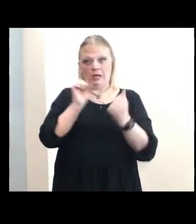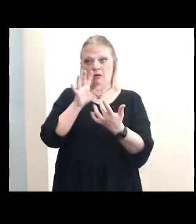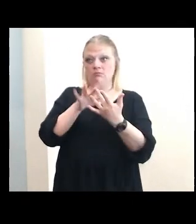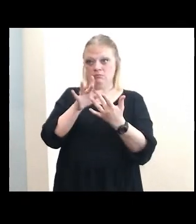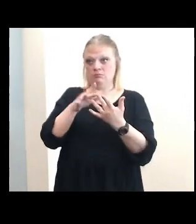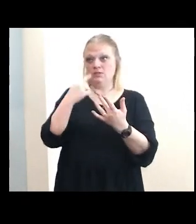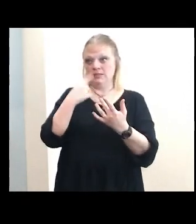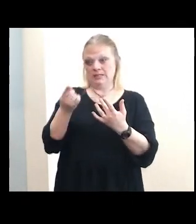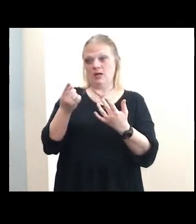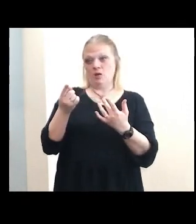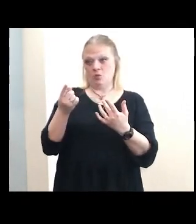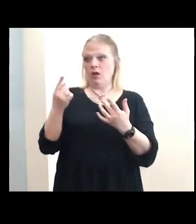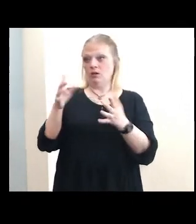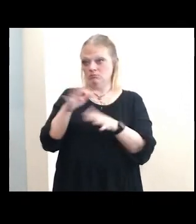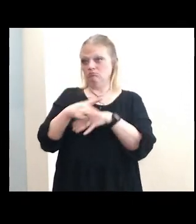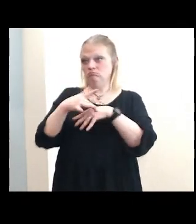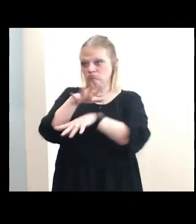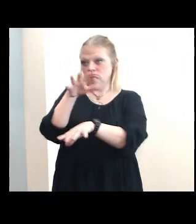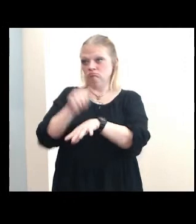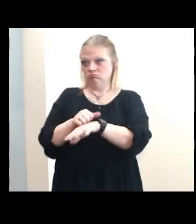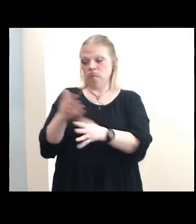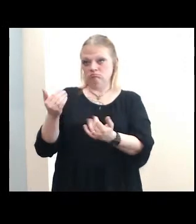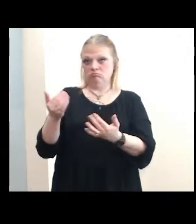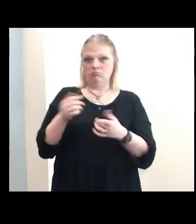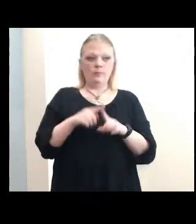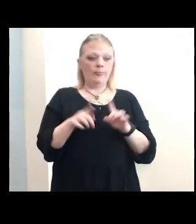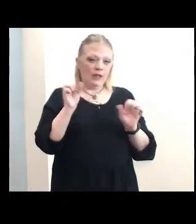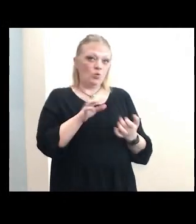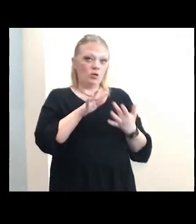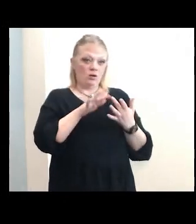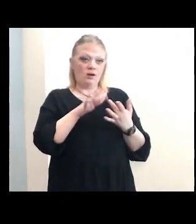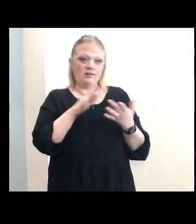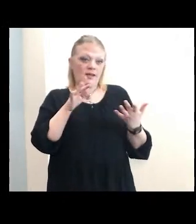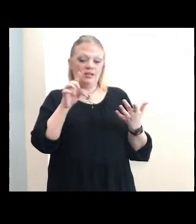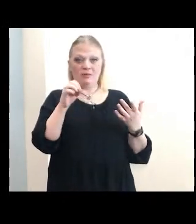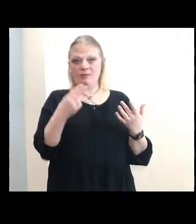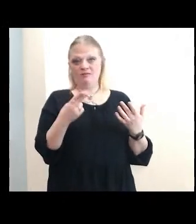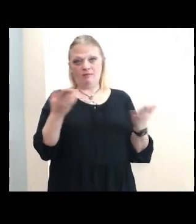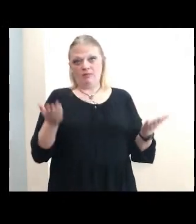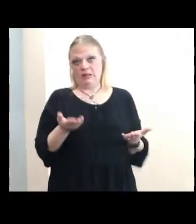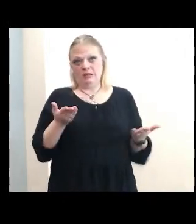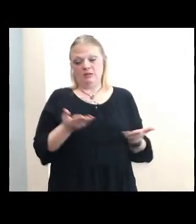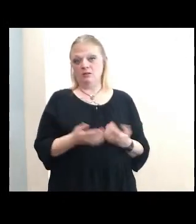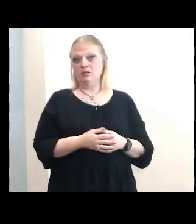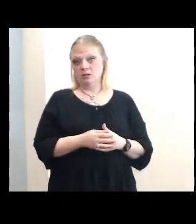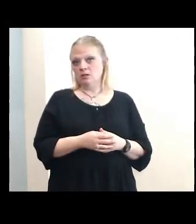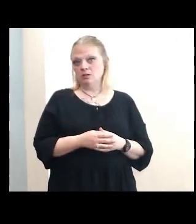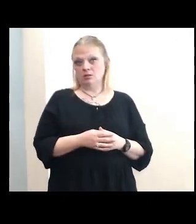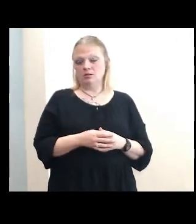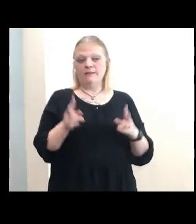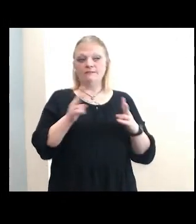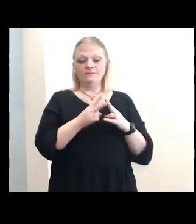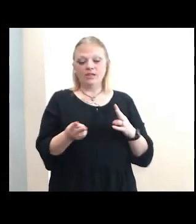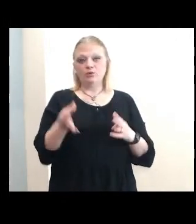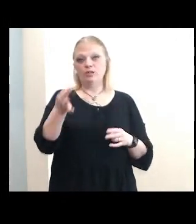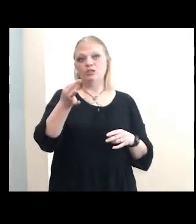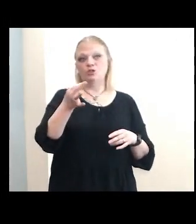and say we have an appointment available for you, but you can contact the Erie County Department of Health. We very